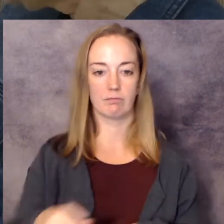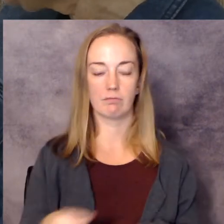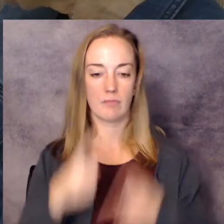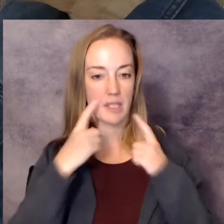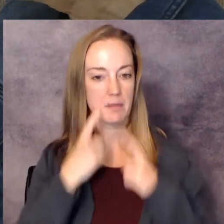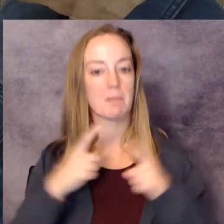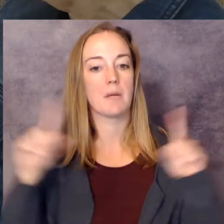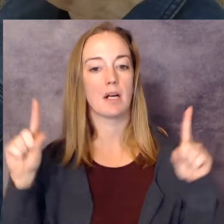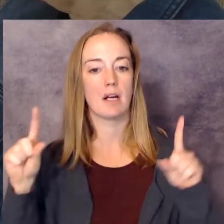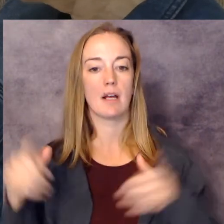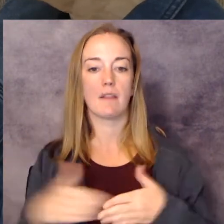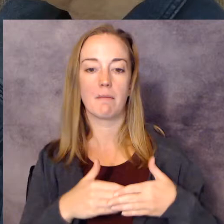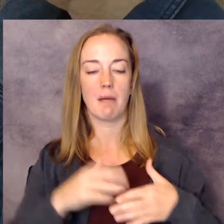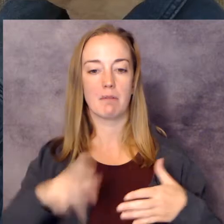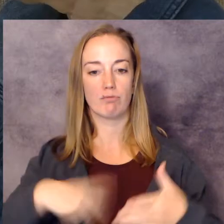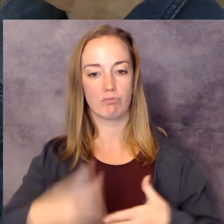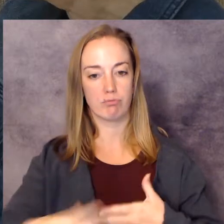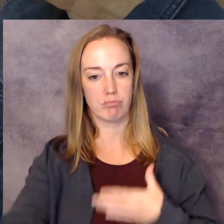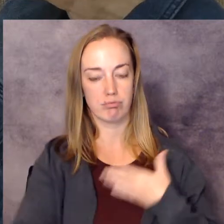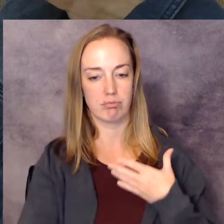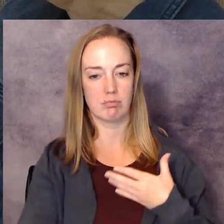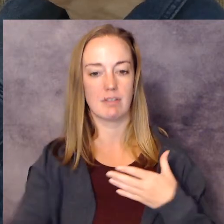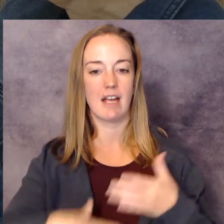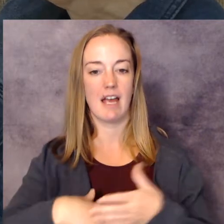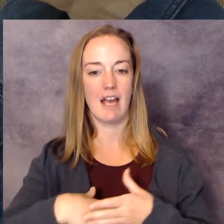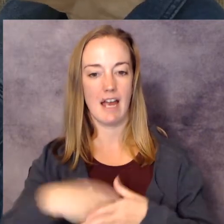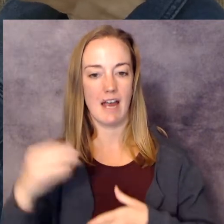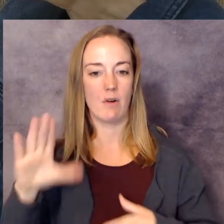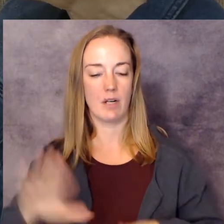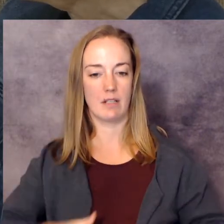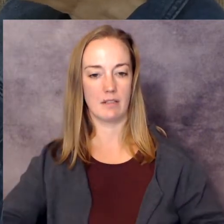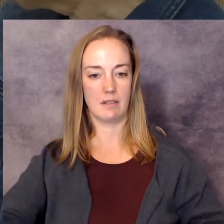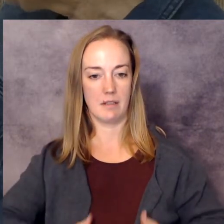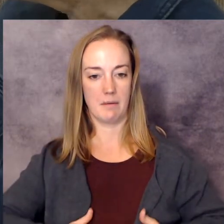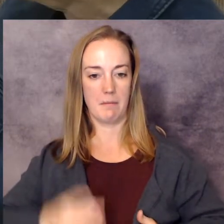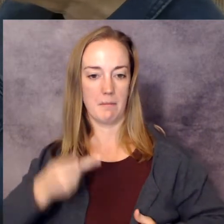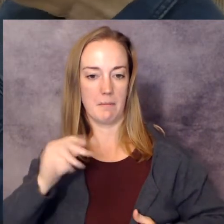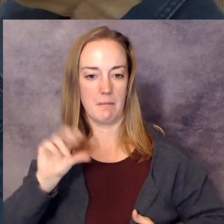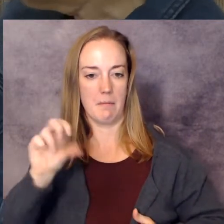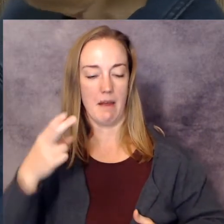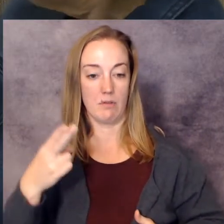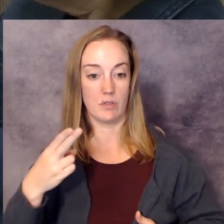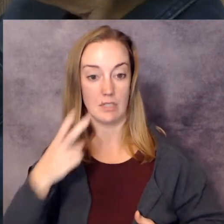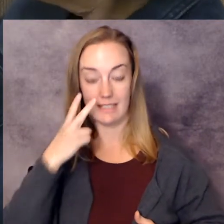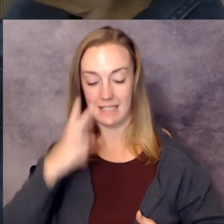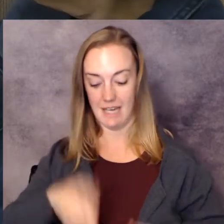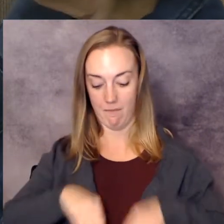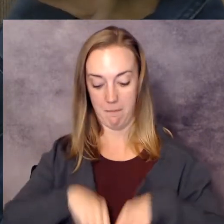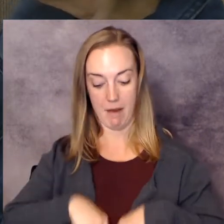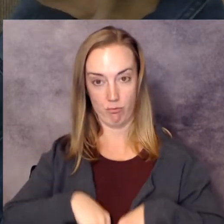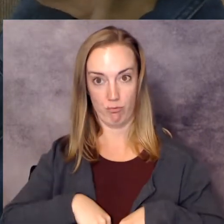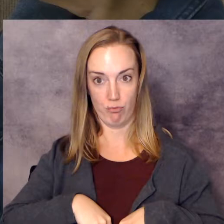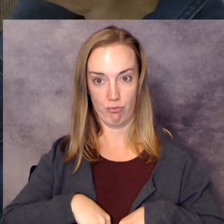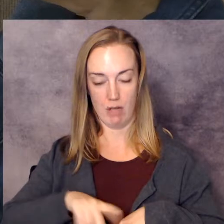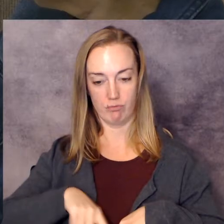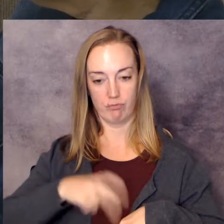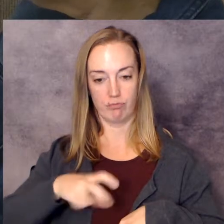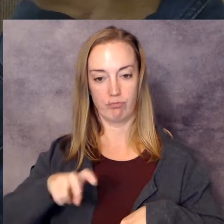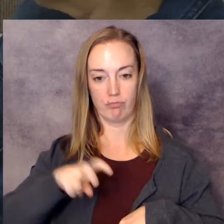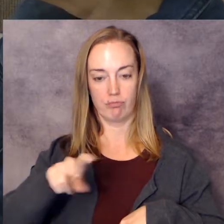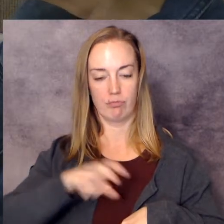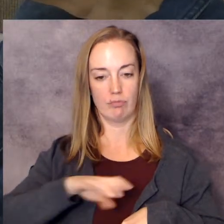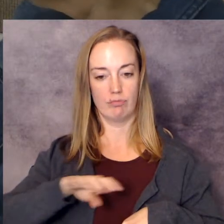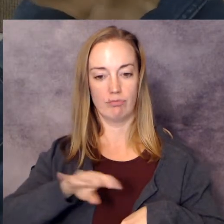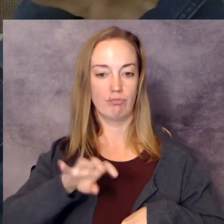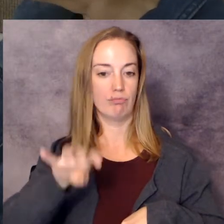at last the babies tumbled from Mr. Seahorse's pouch. See, there they go, and swam